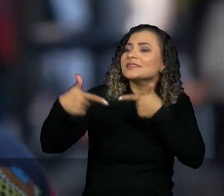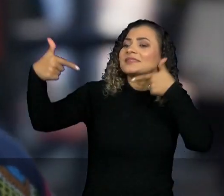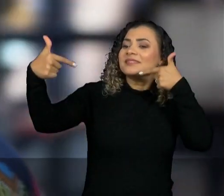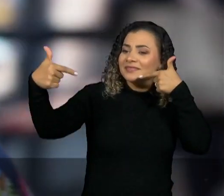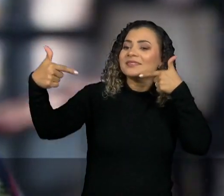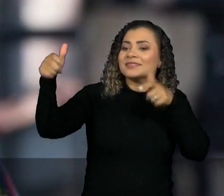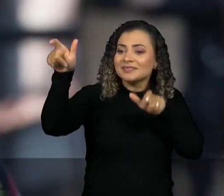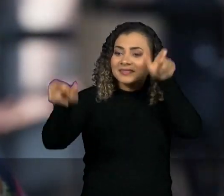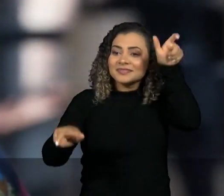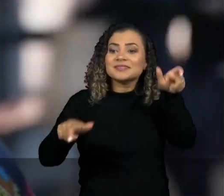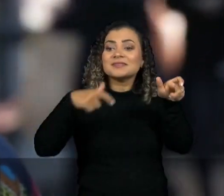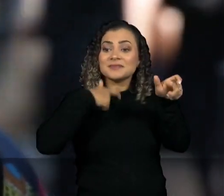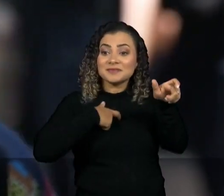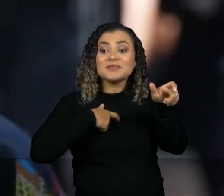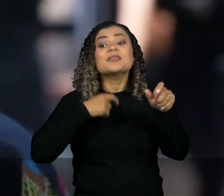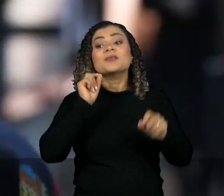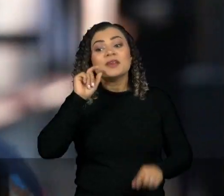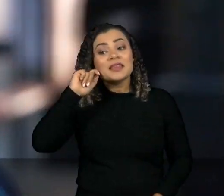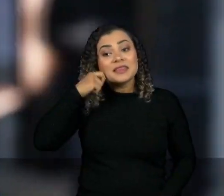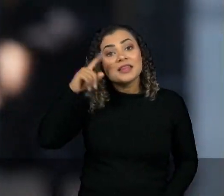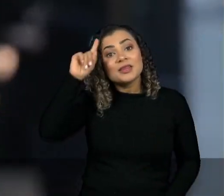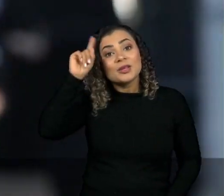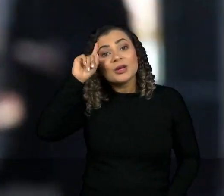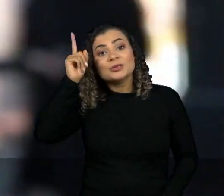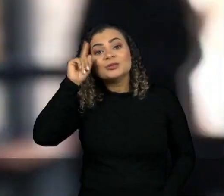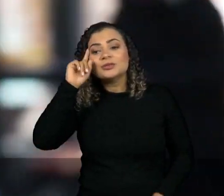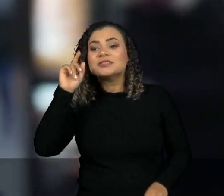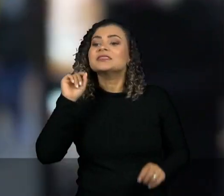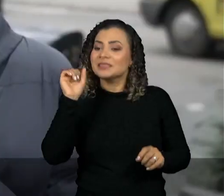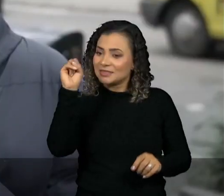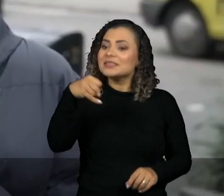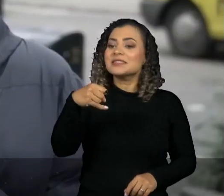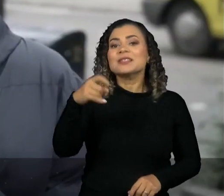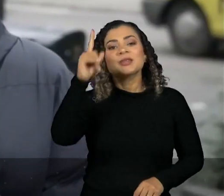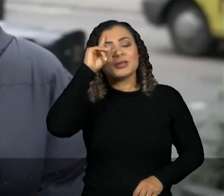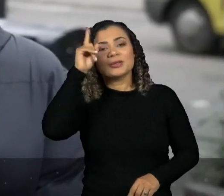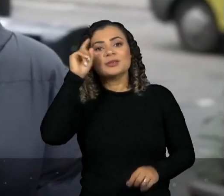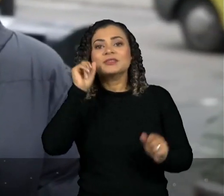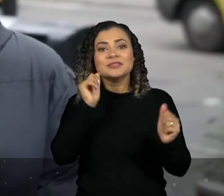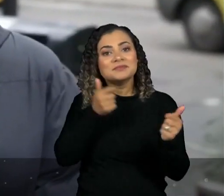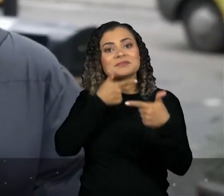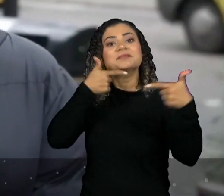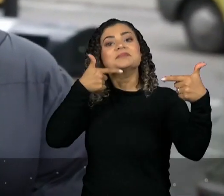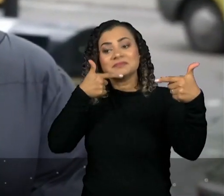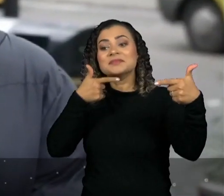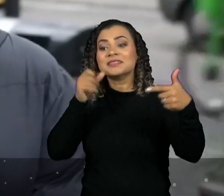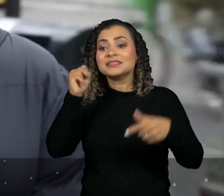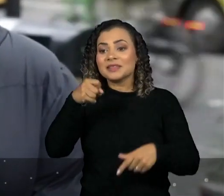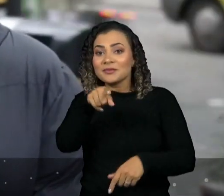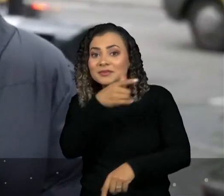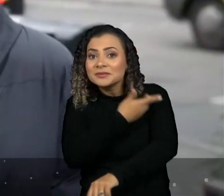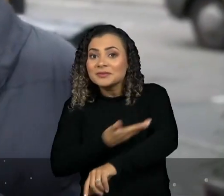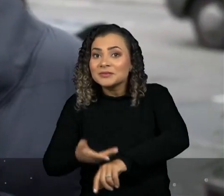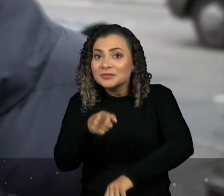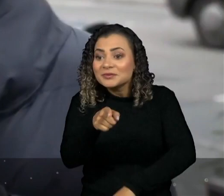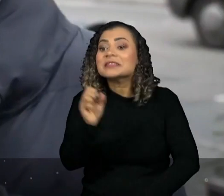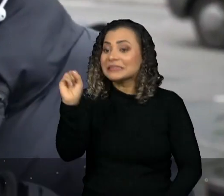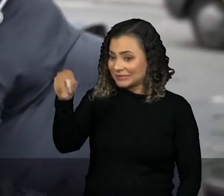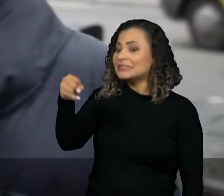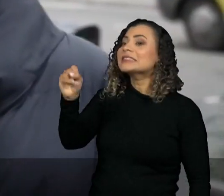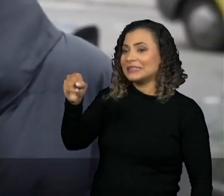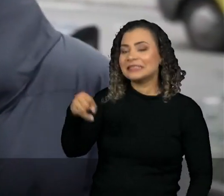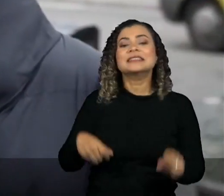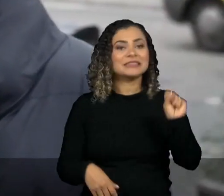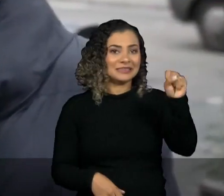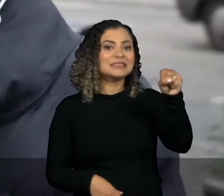smile with black women? Every day, right? Oh yeah, every day. This generally happen with you, like black women